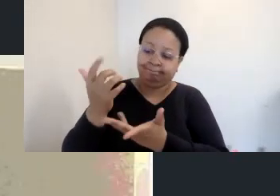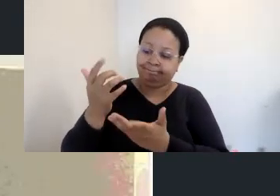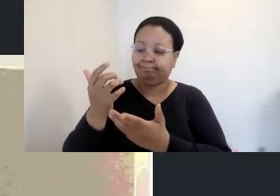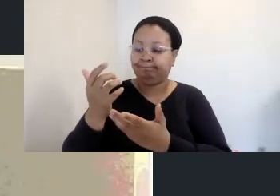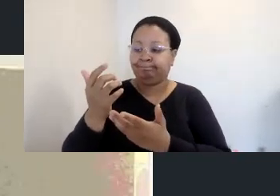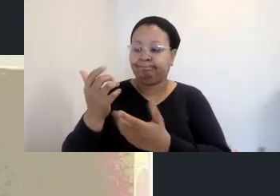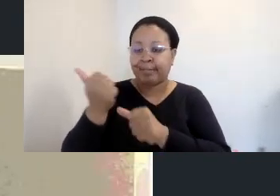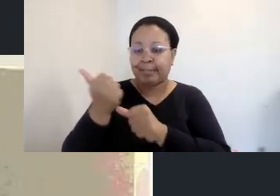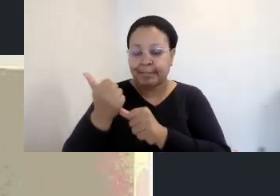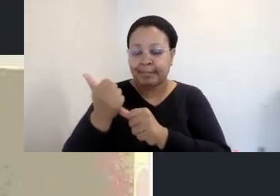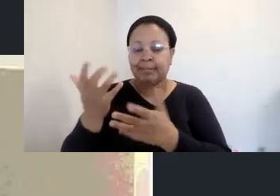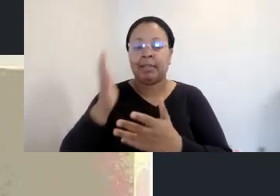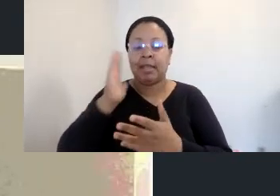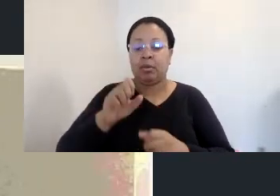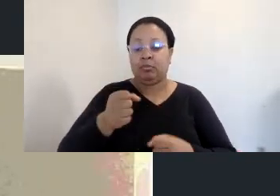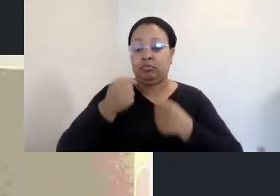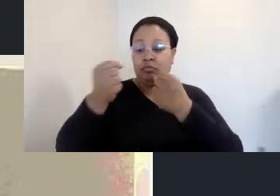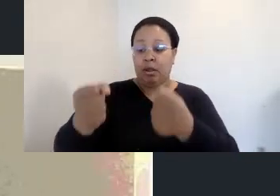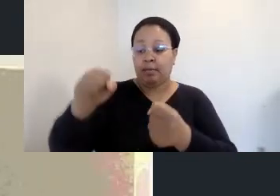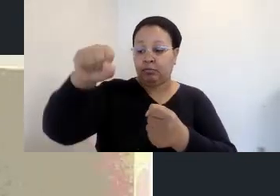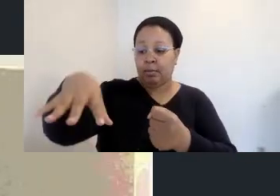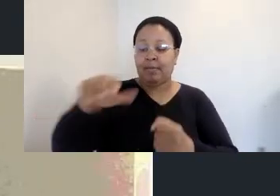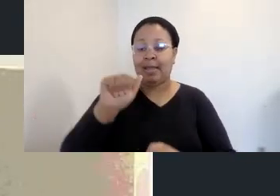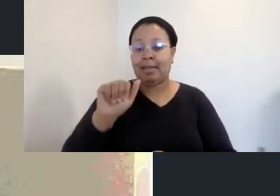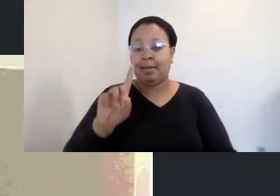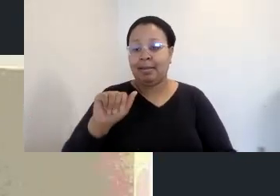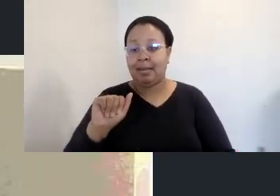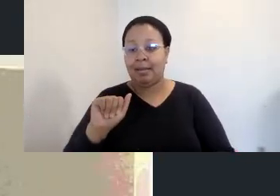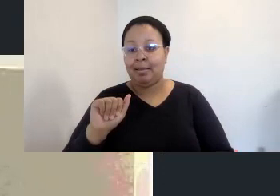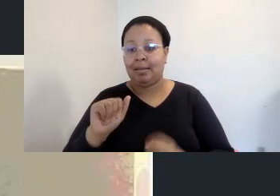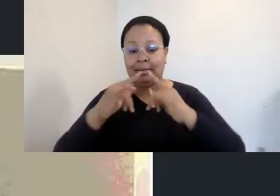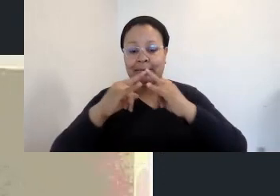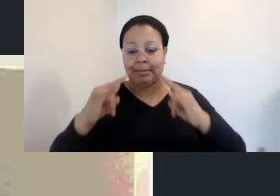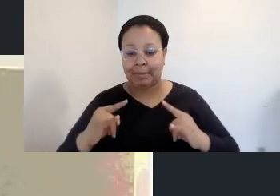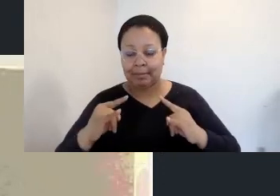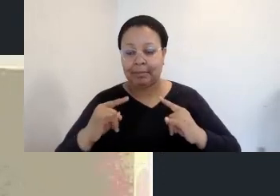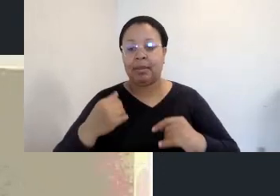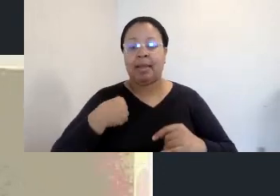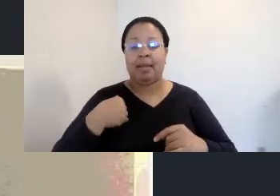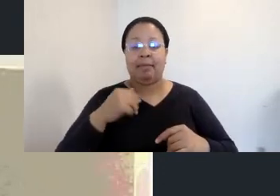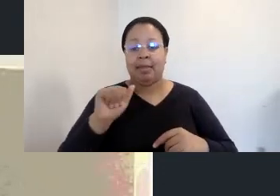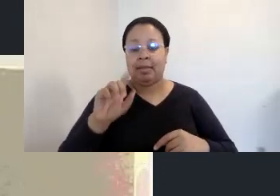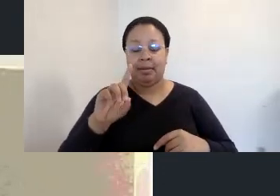off at an ADA tent. There's ADA seated sections